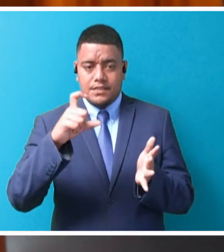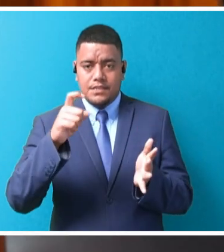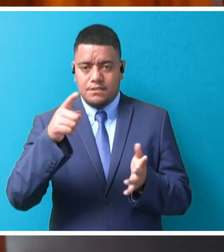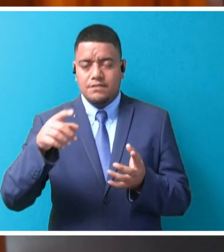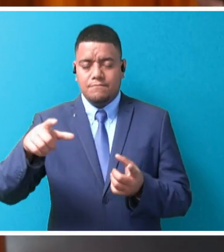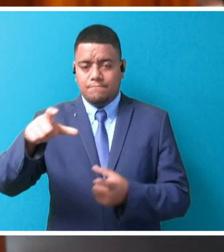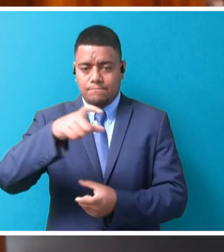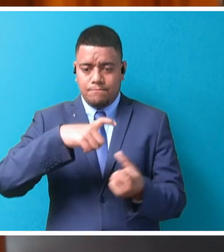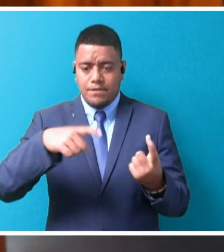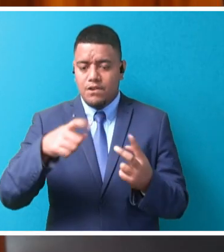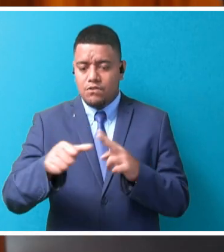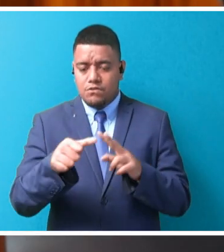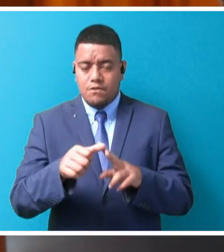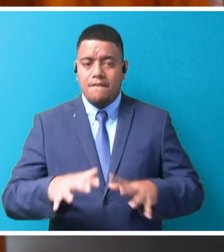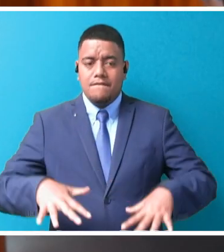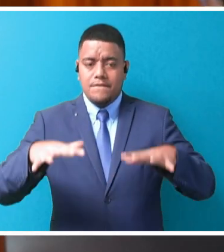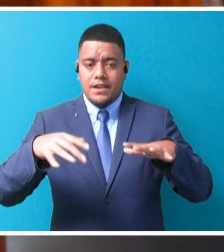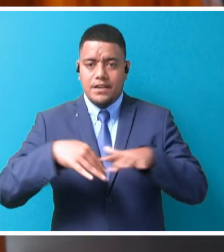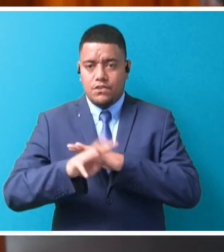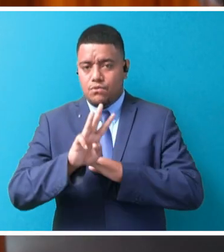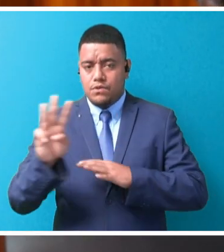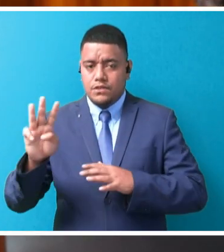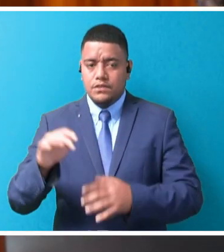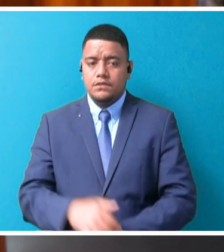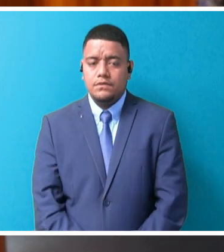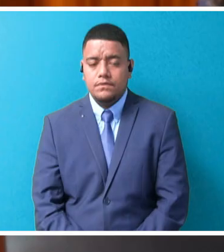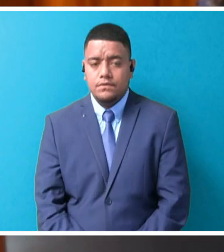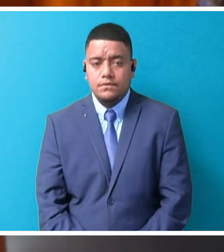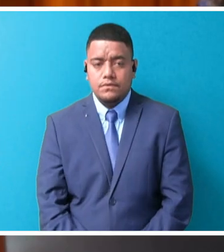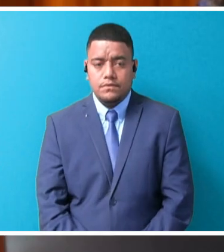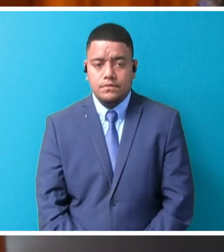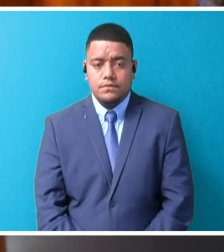or the flooding that were in the Western Division.